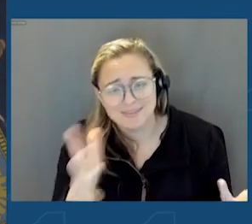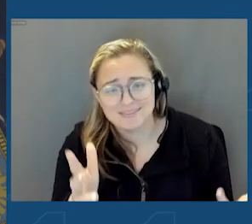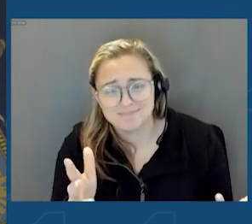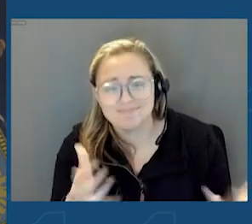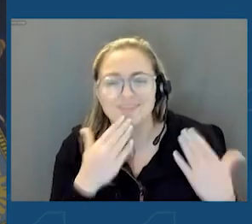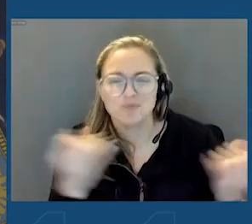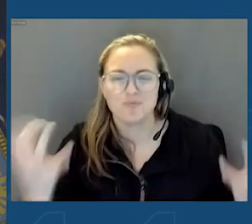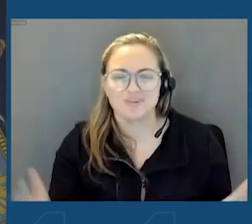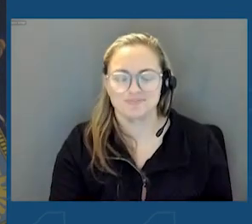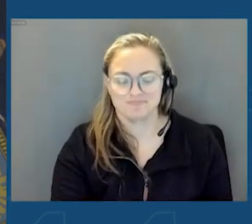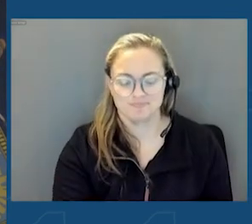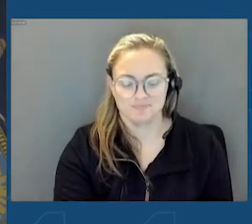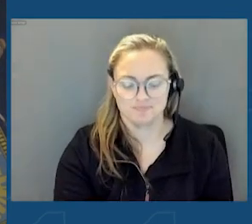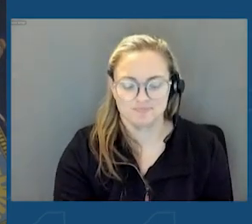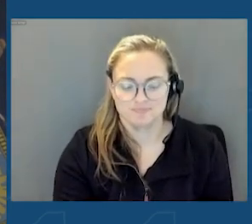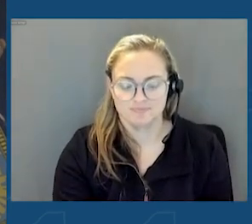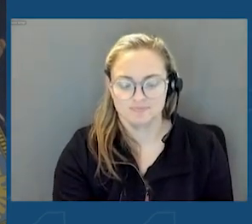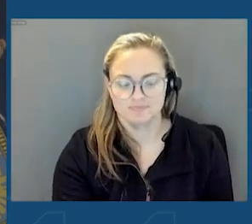much.